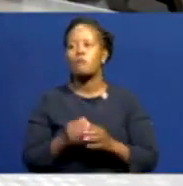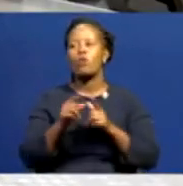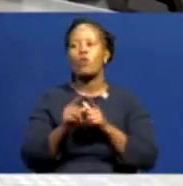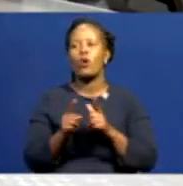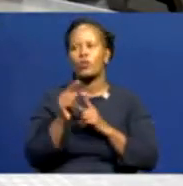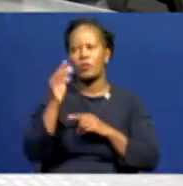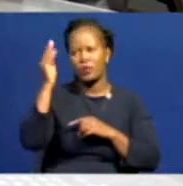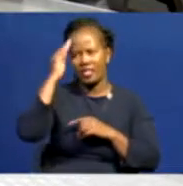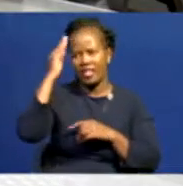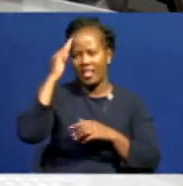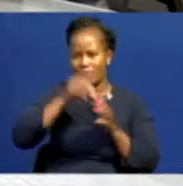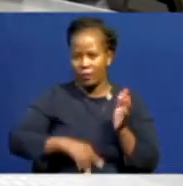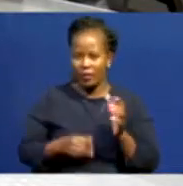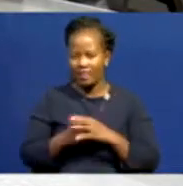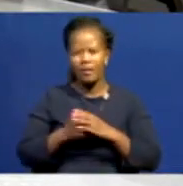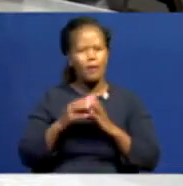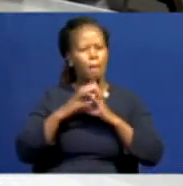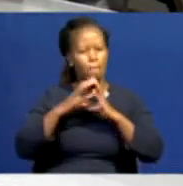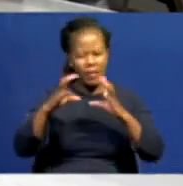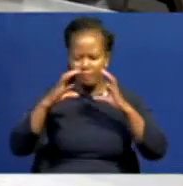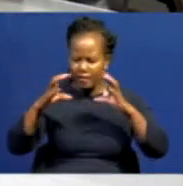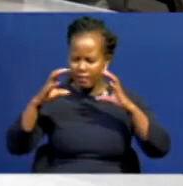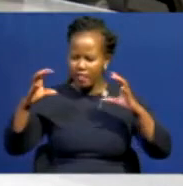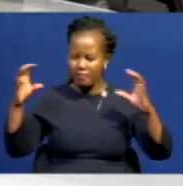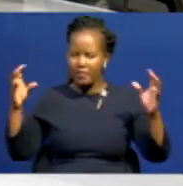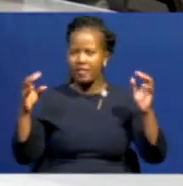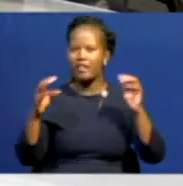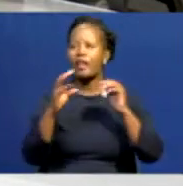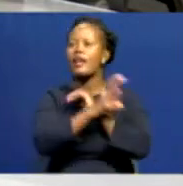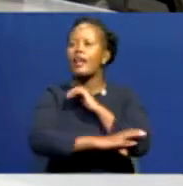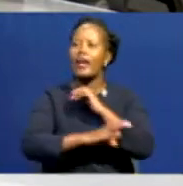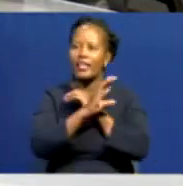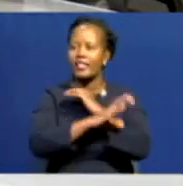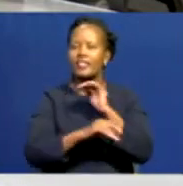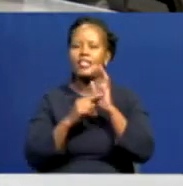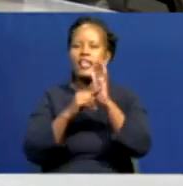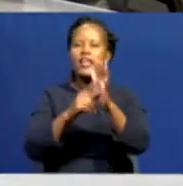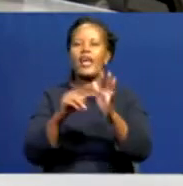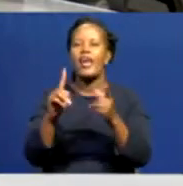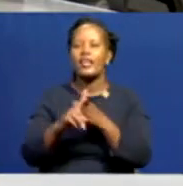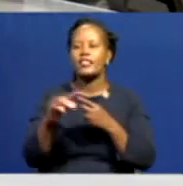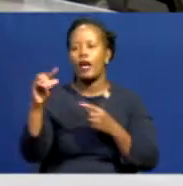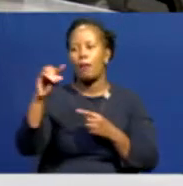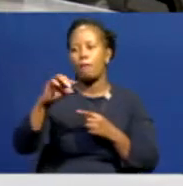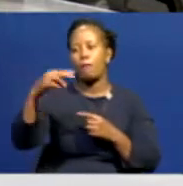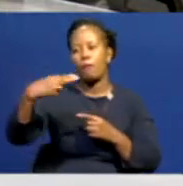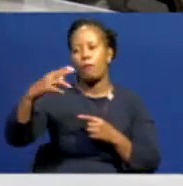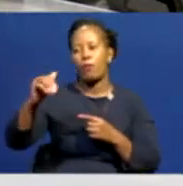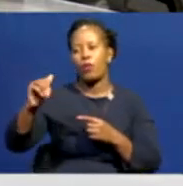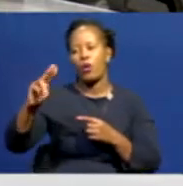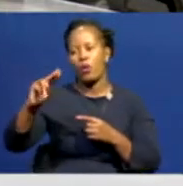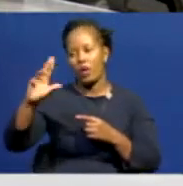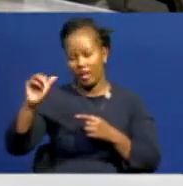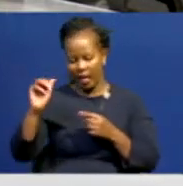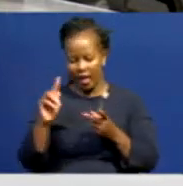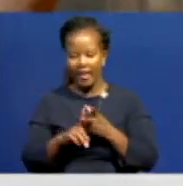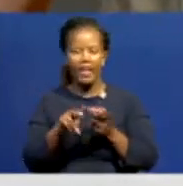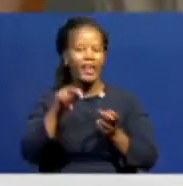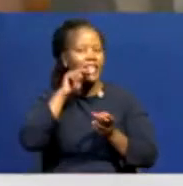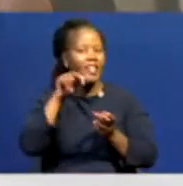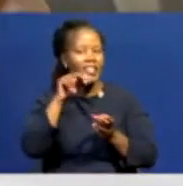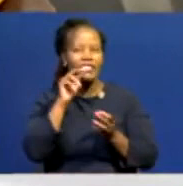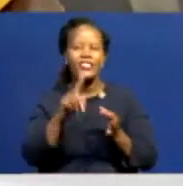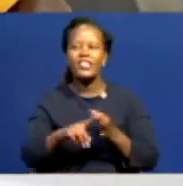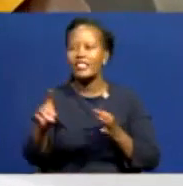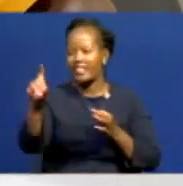that these big countries like Ghana, Equatorial Guinea, Nigeria, Egypt, they had